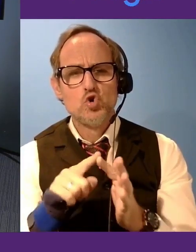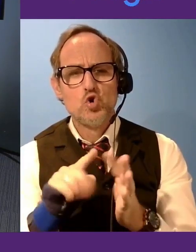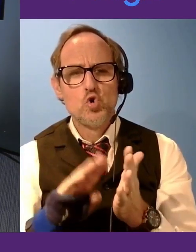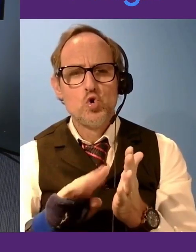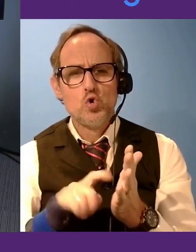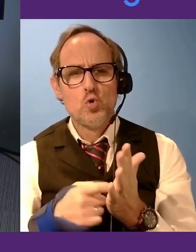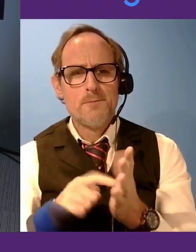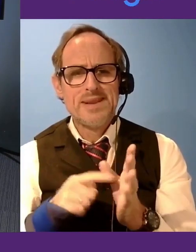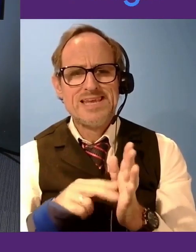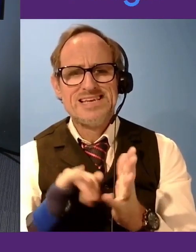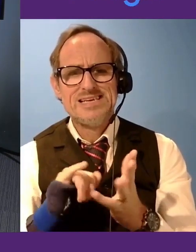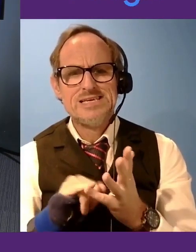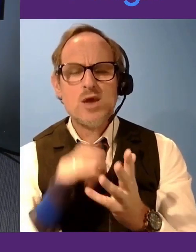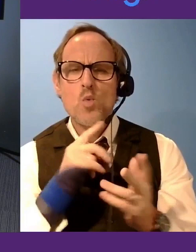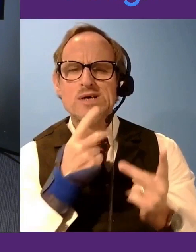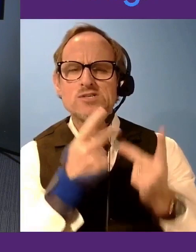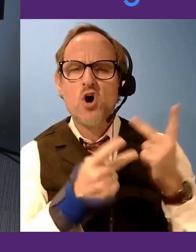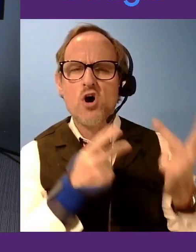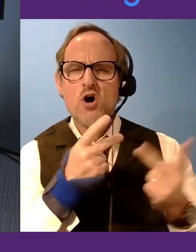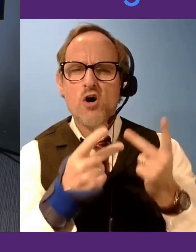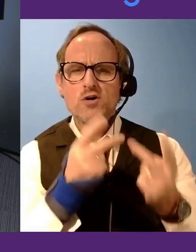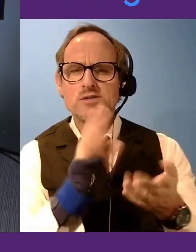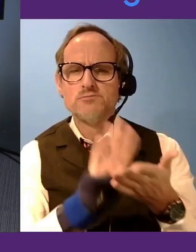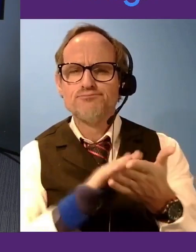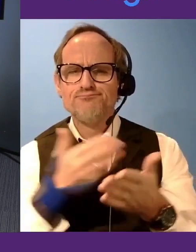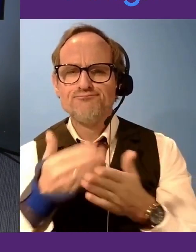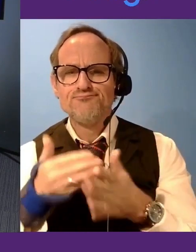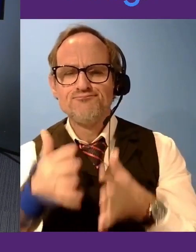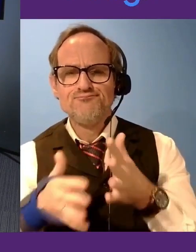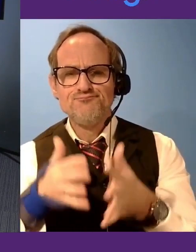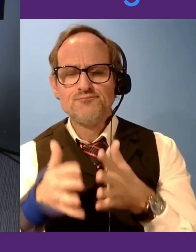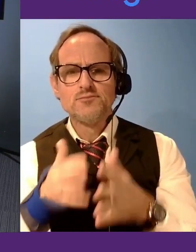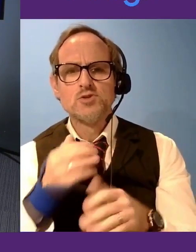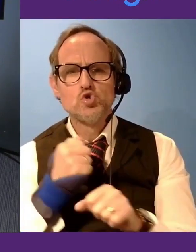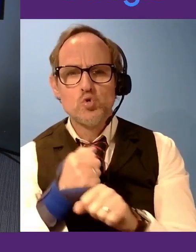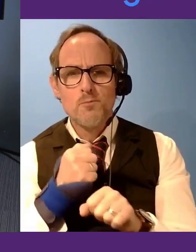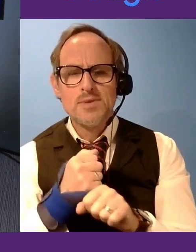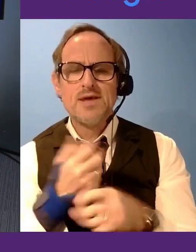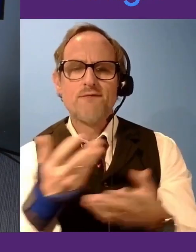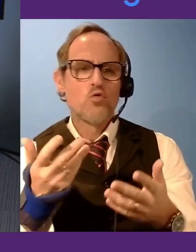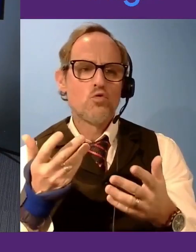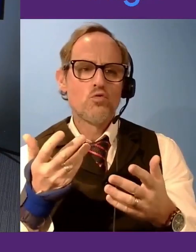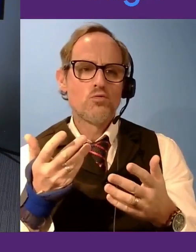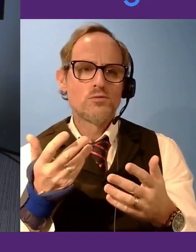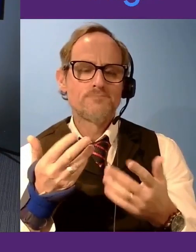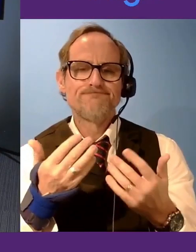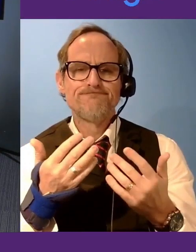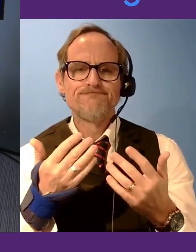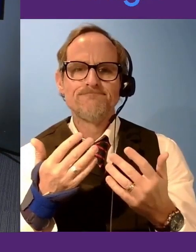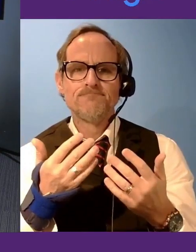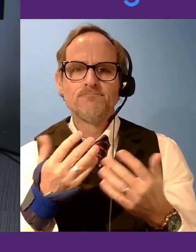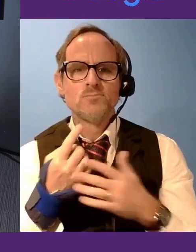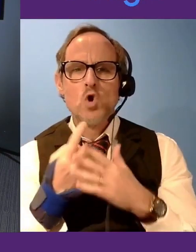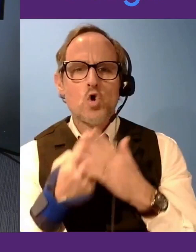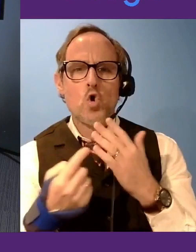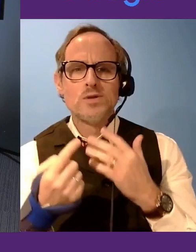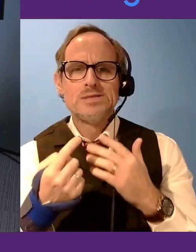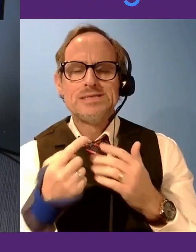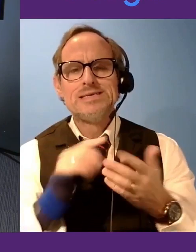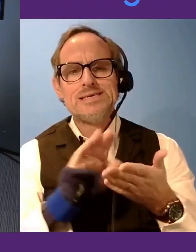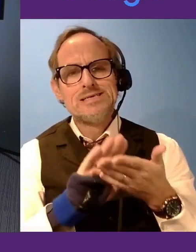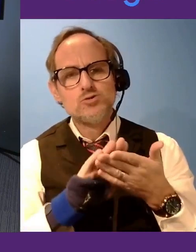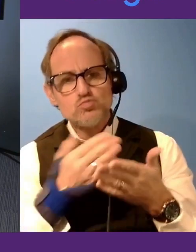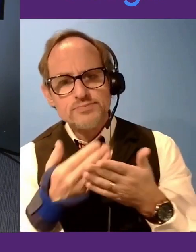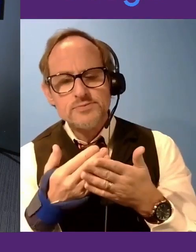language with not just writing, sorry, that was German, not just only interpretation of